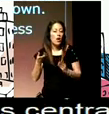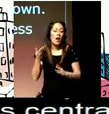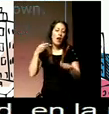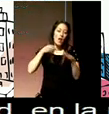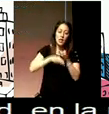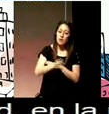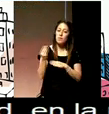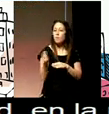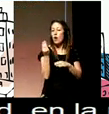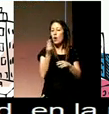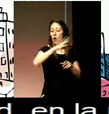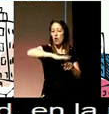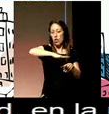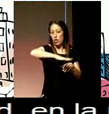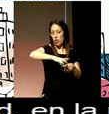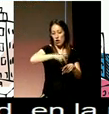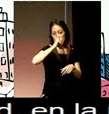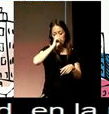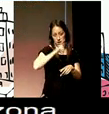in this project.